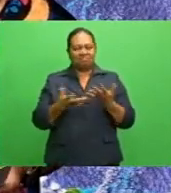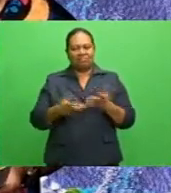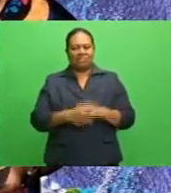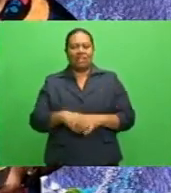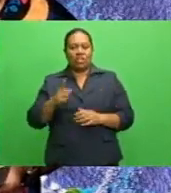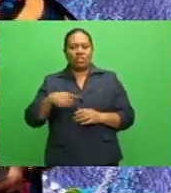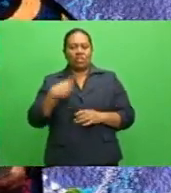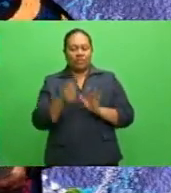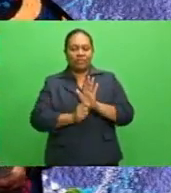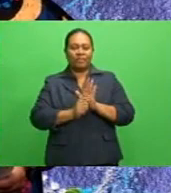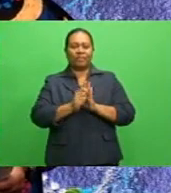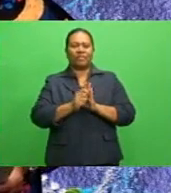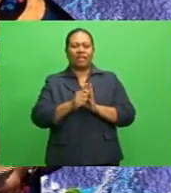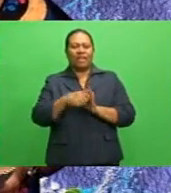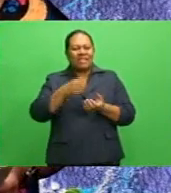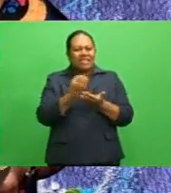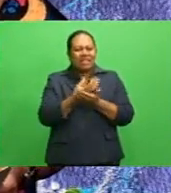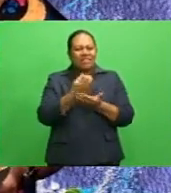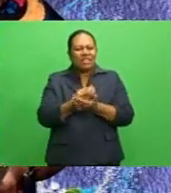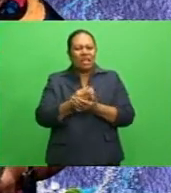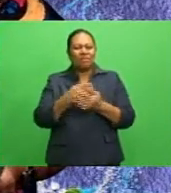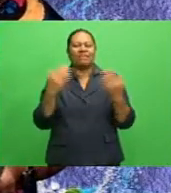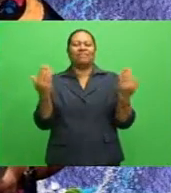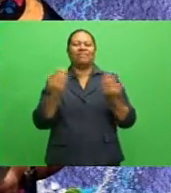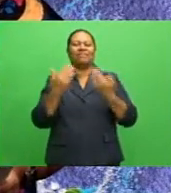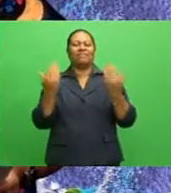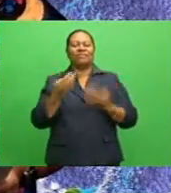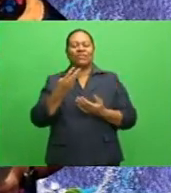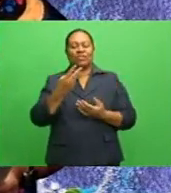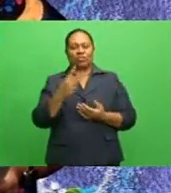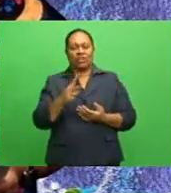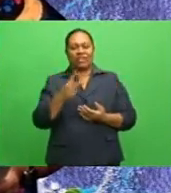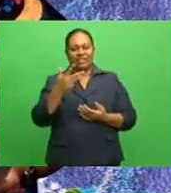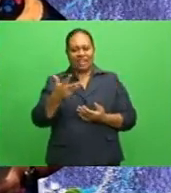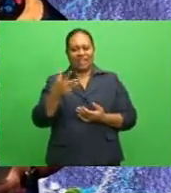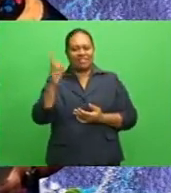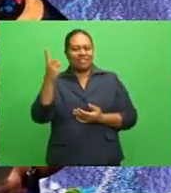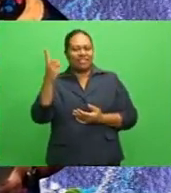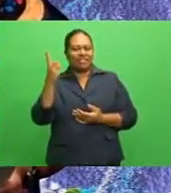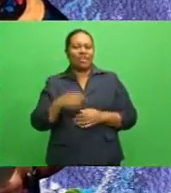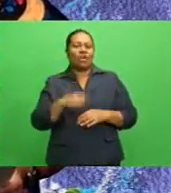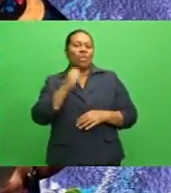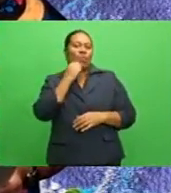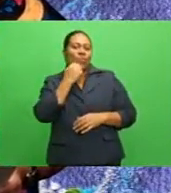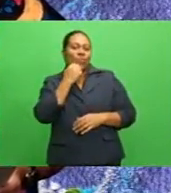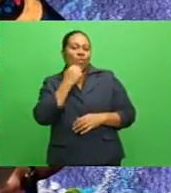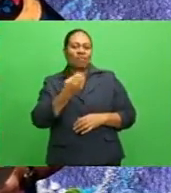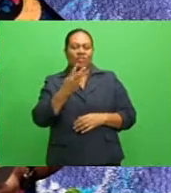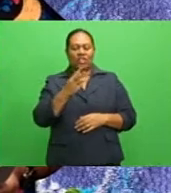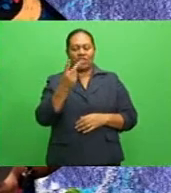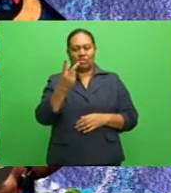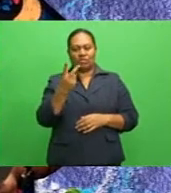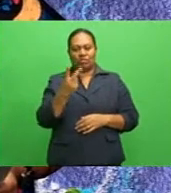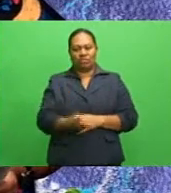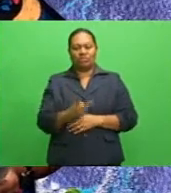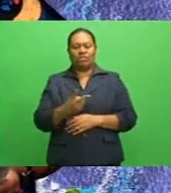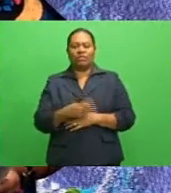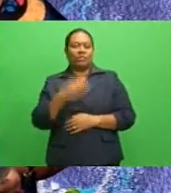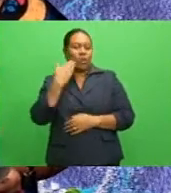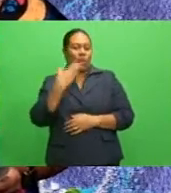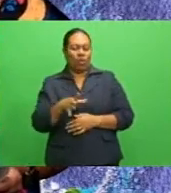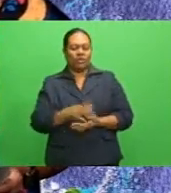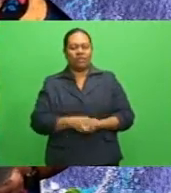Tomorrow's temps, Savu Savu will be the coolest at 29 degrees, while Lambasa will be warm at 32. And looking further